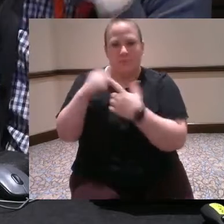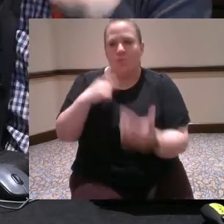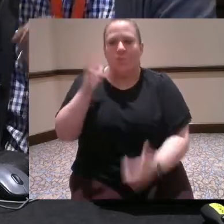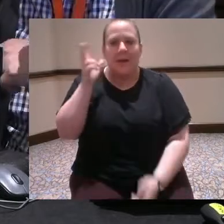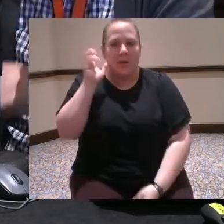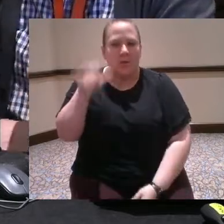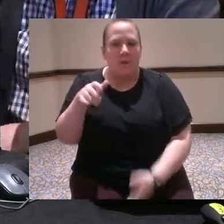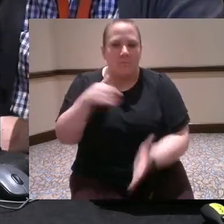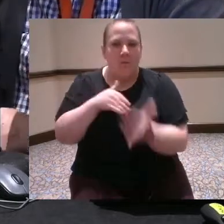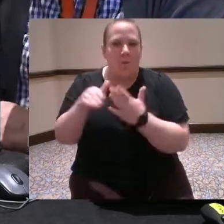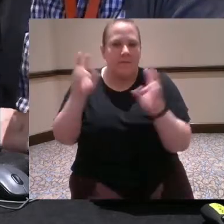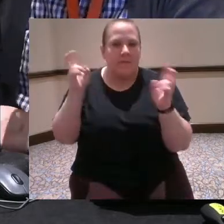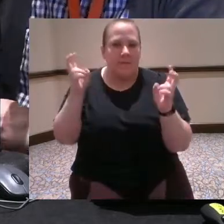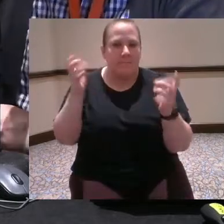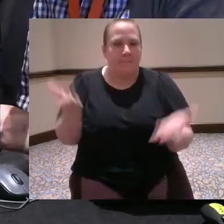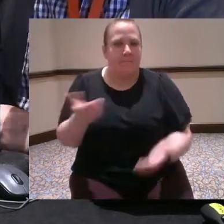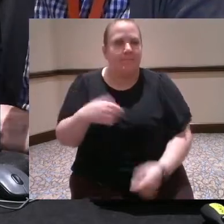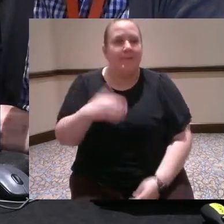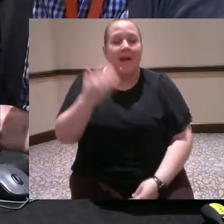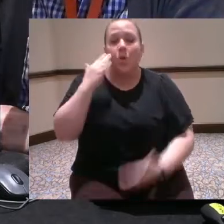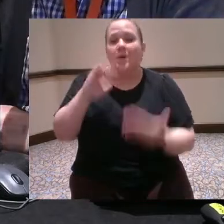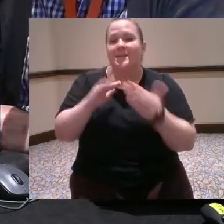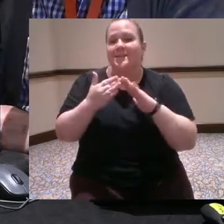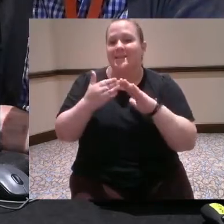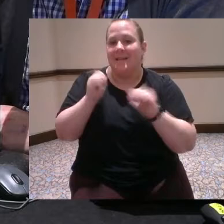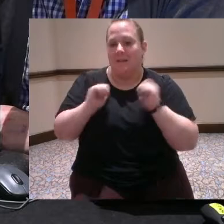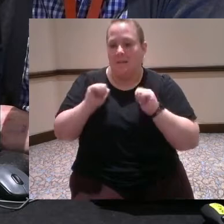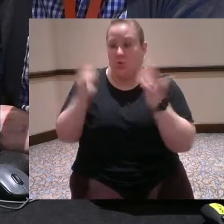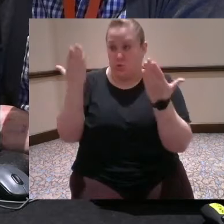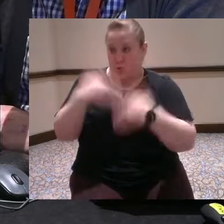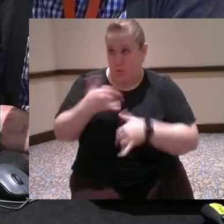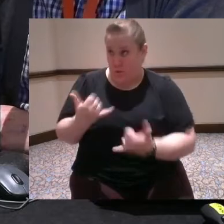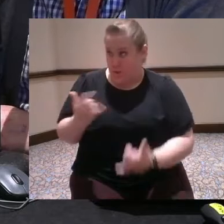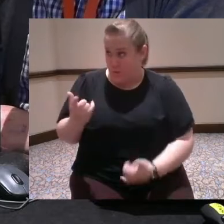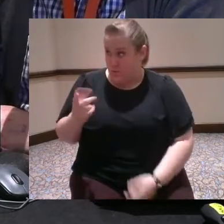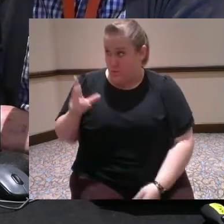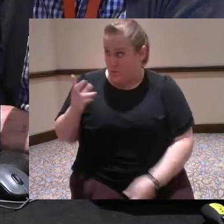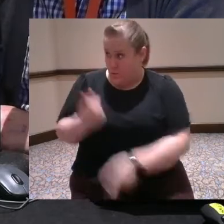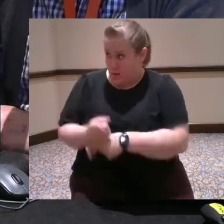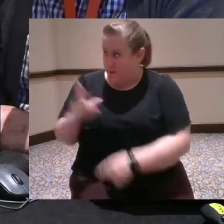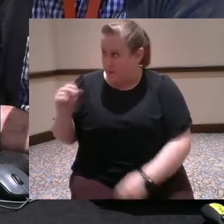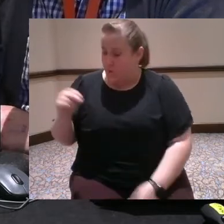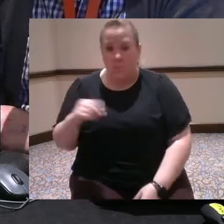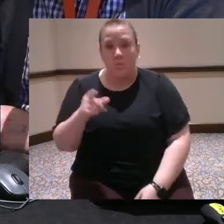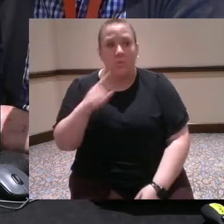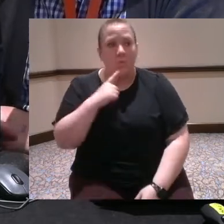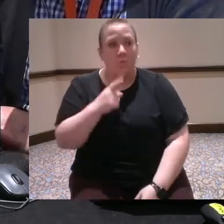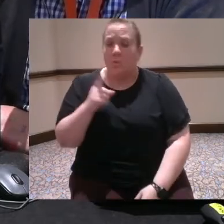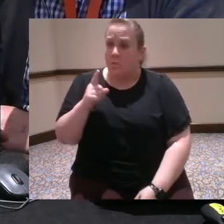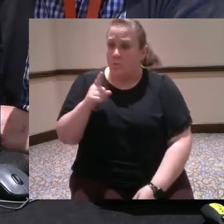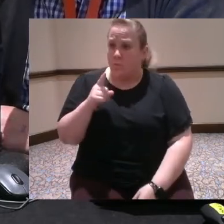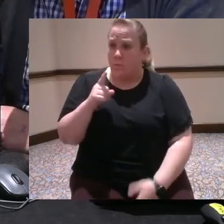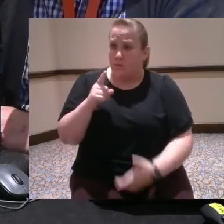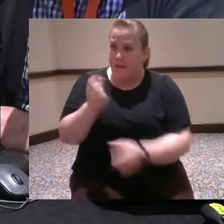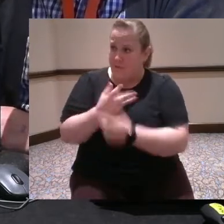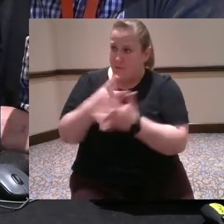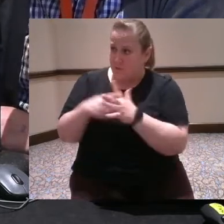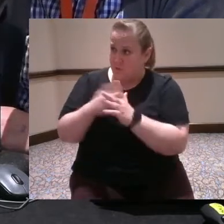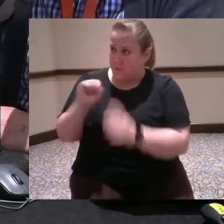about. Now, I know the City Theater's dark right now, right? Or no? But the season doesn't start till September, right?